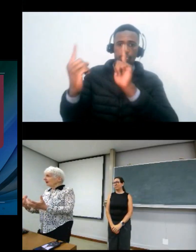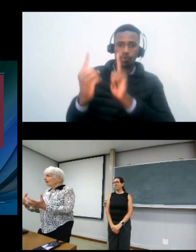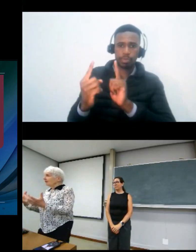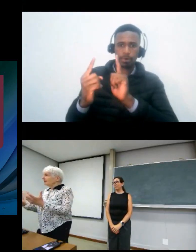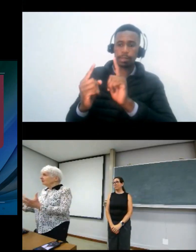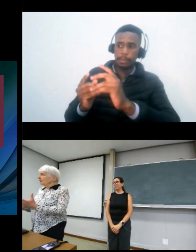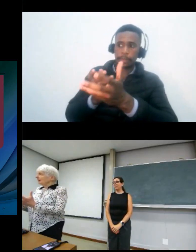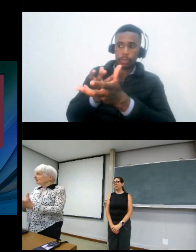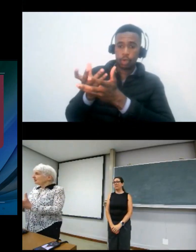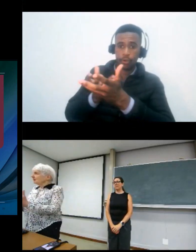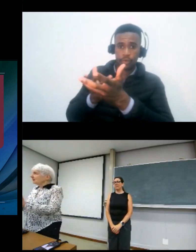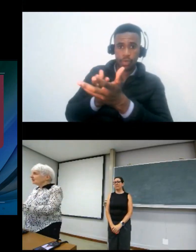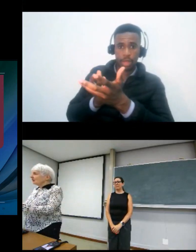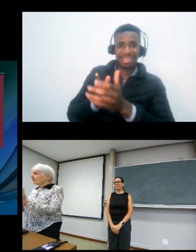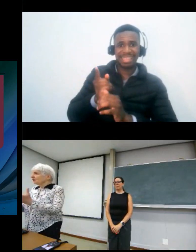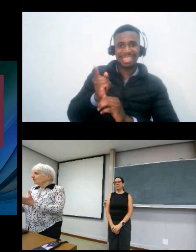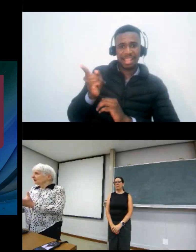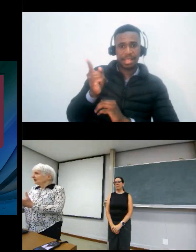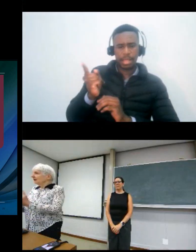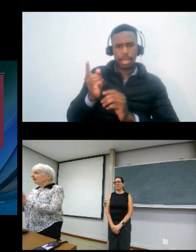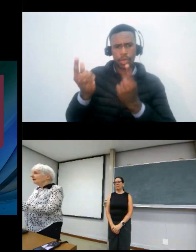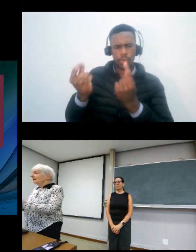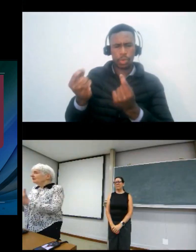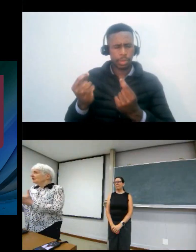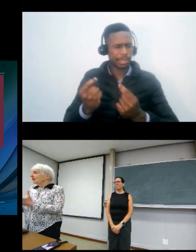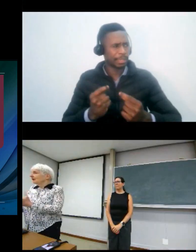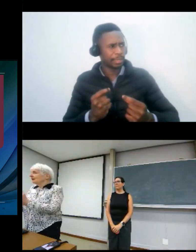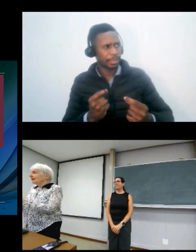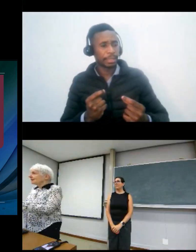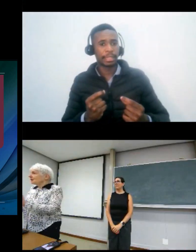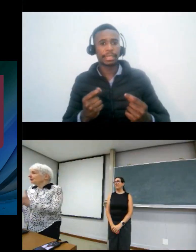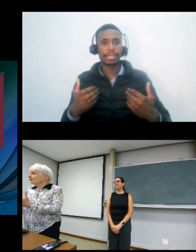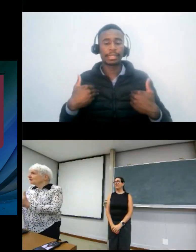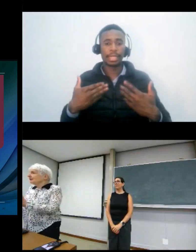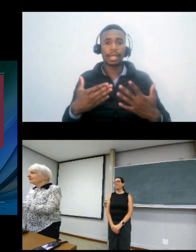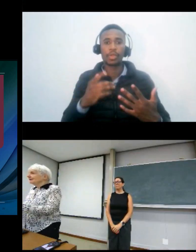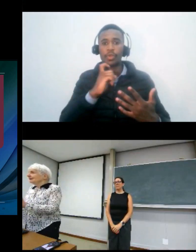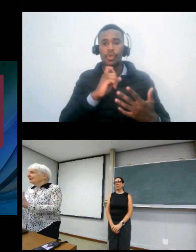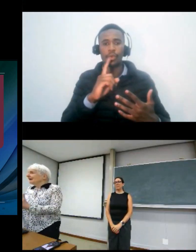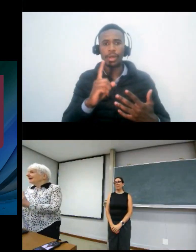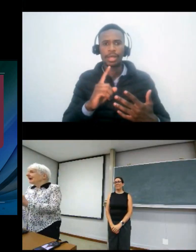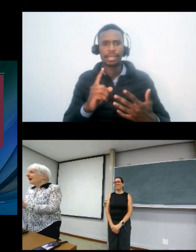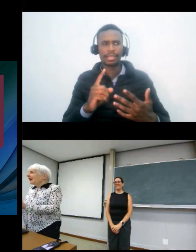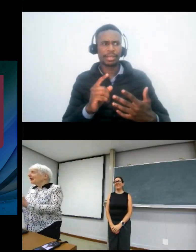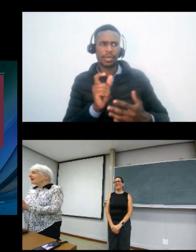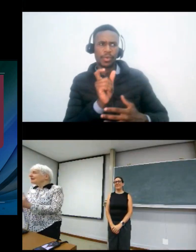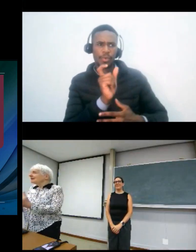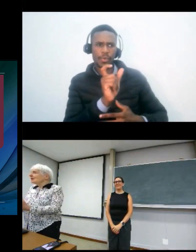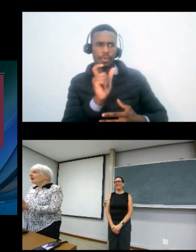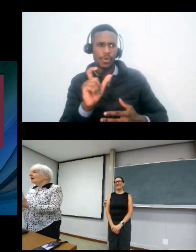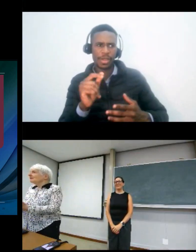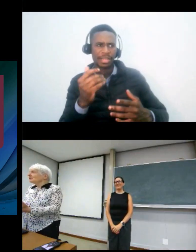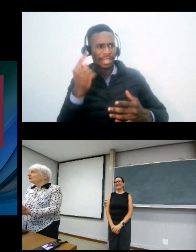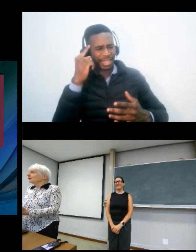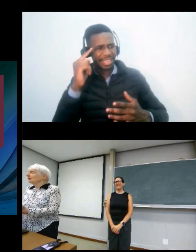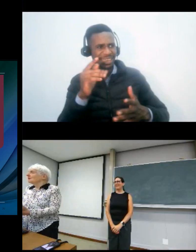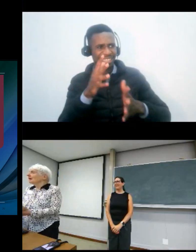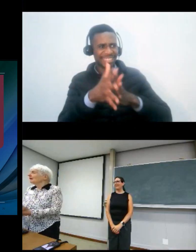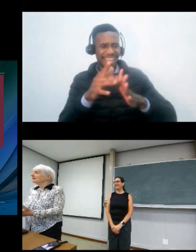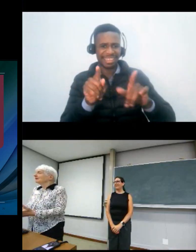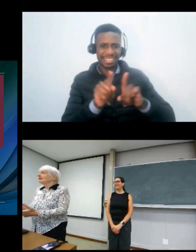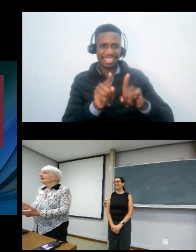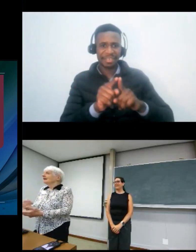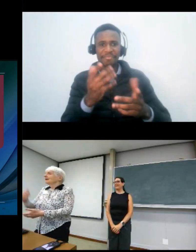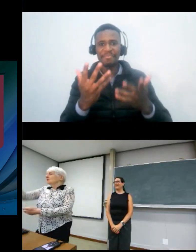another, they will actually start doing, if you like, lexical deals. Okay, so I'm